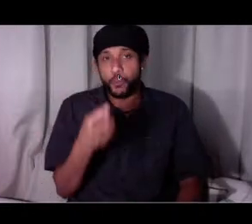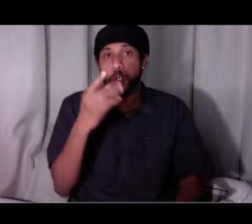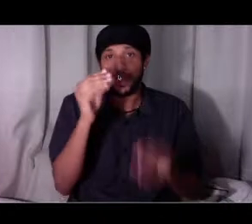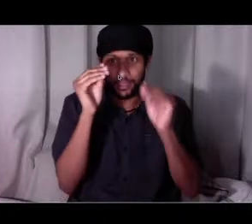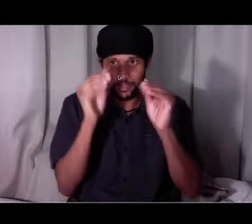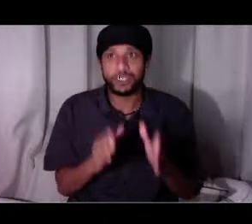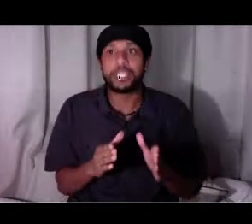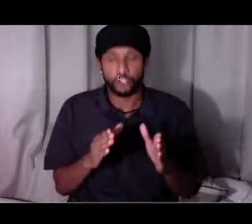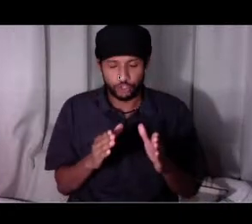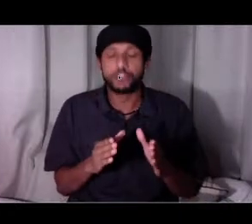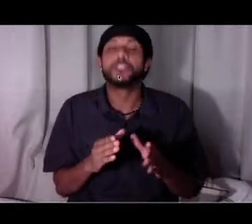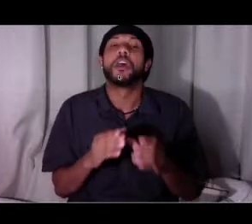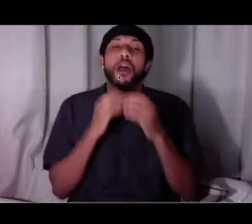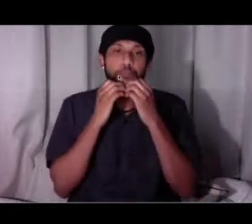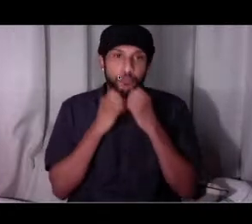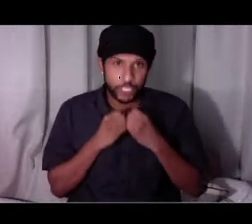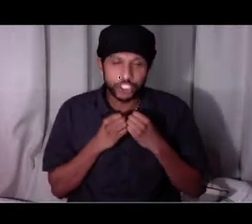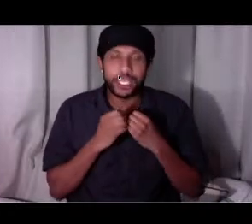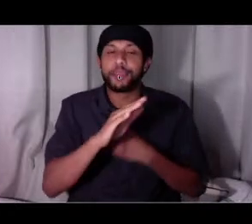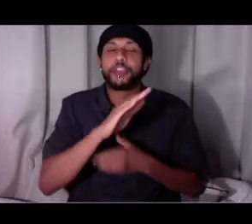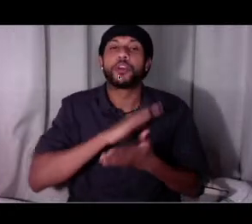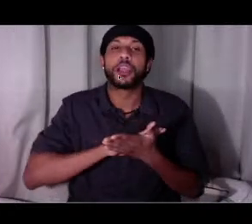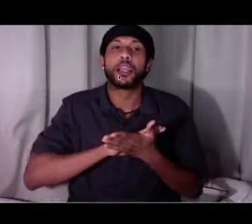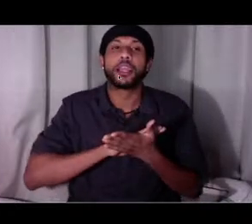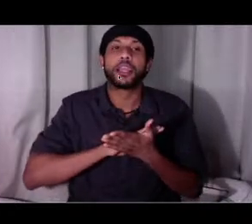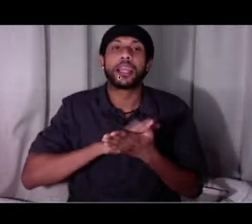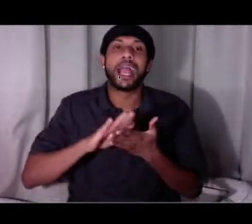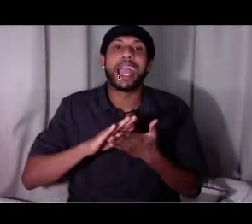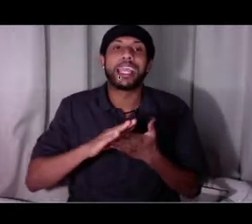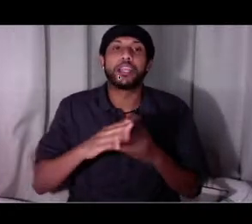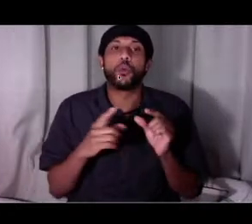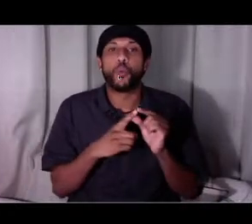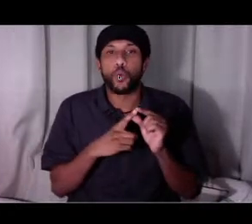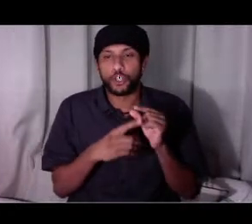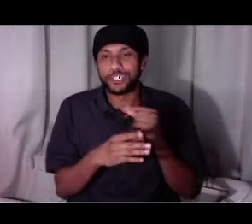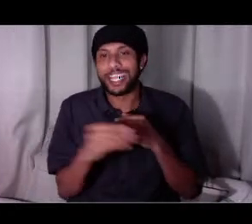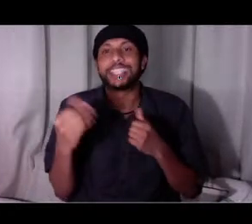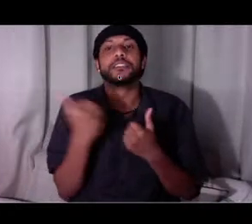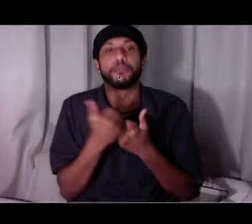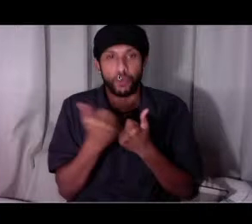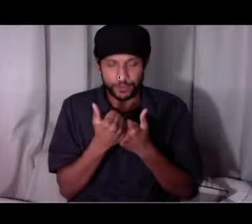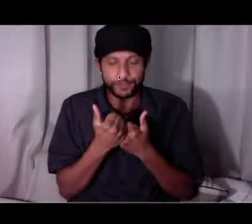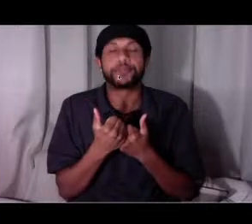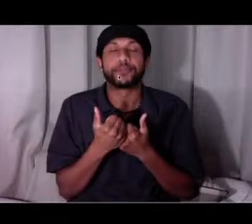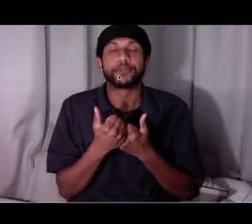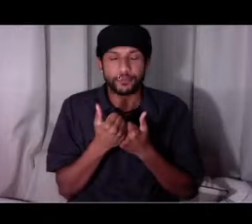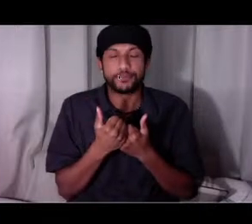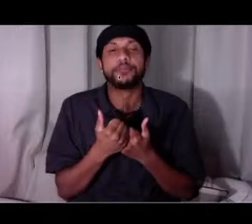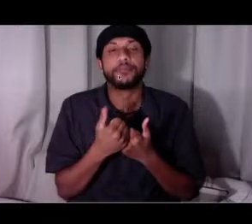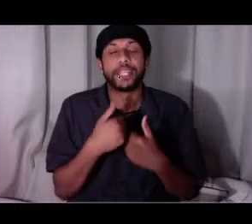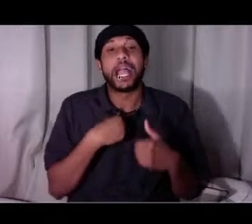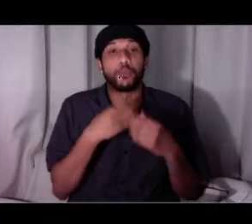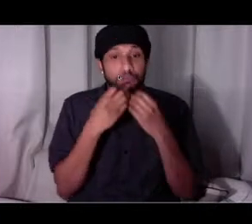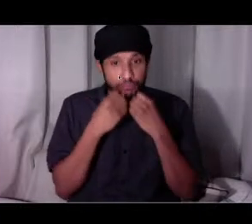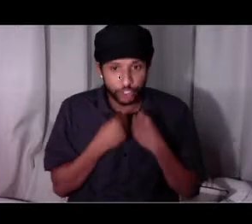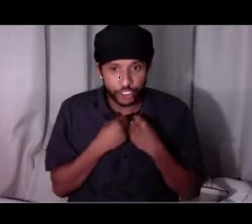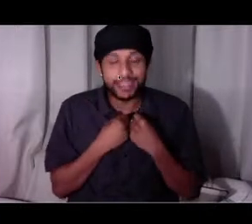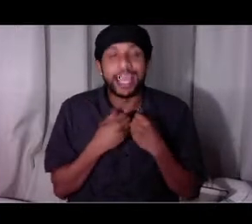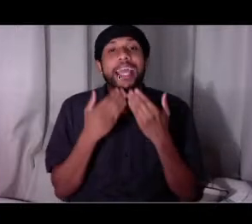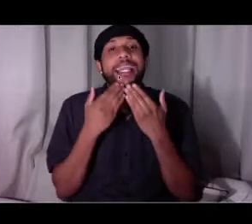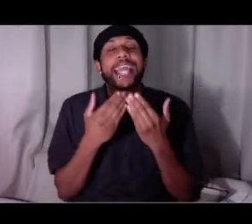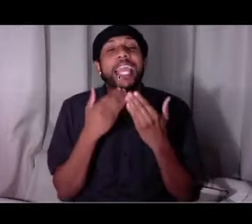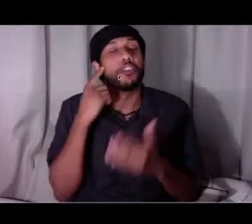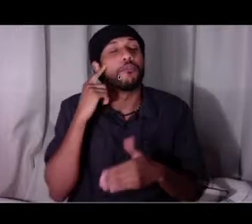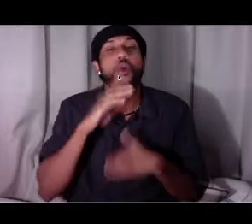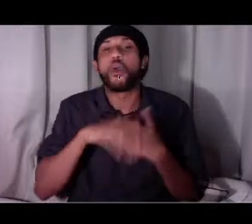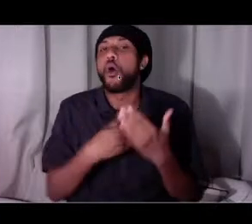teachers appreciates their kind word their kind words and support I would appreciate it thank you for